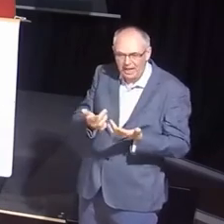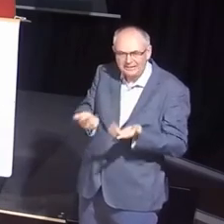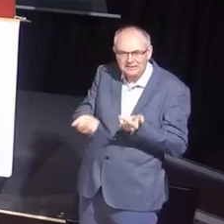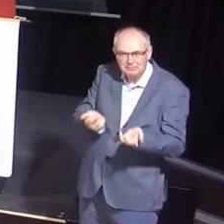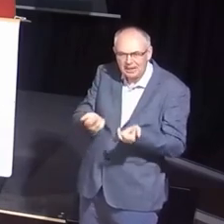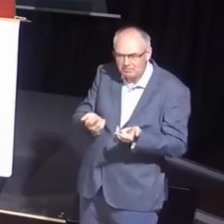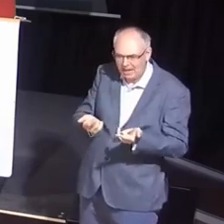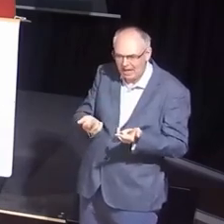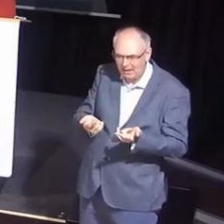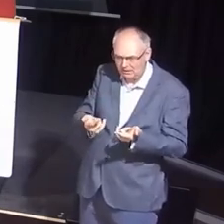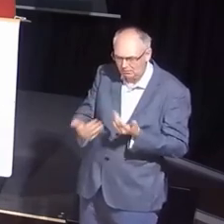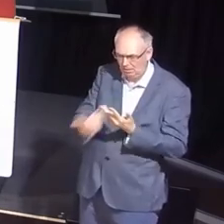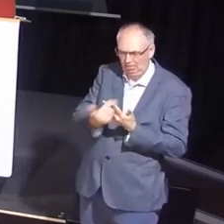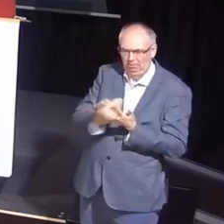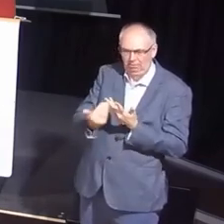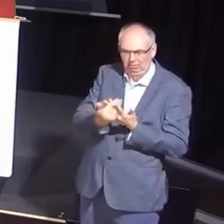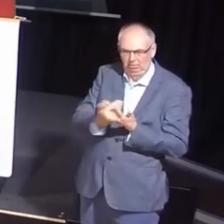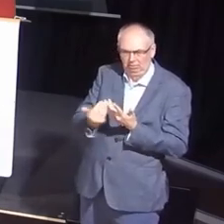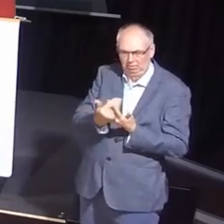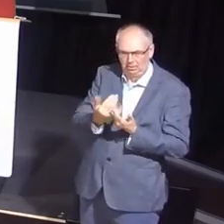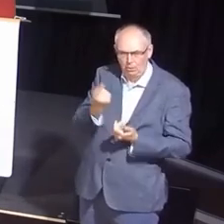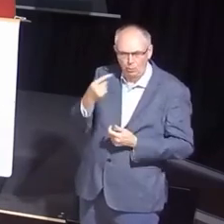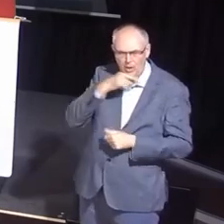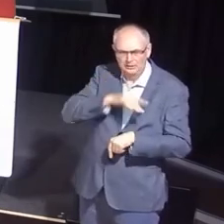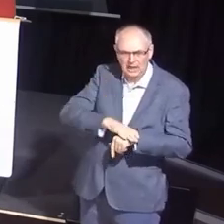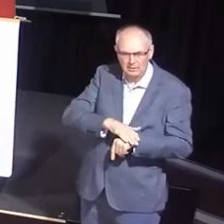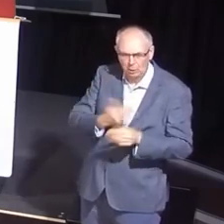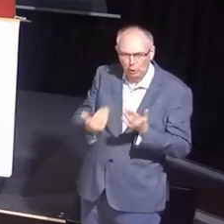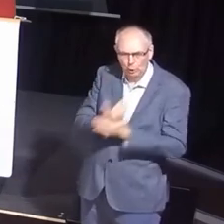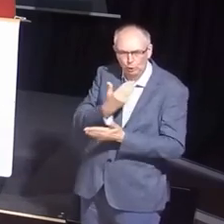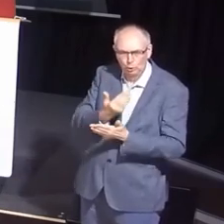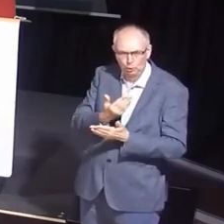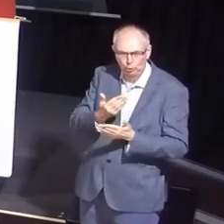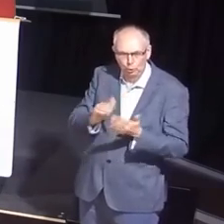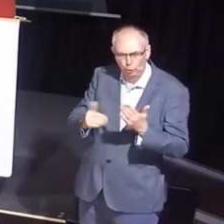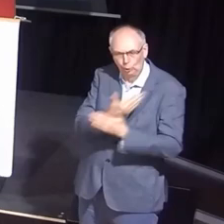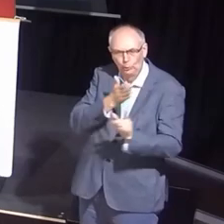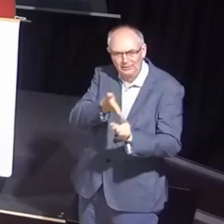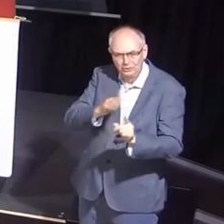me about 100 times with a new mission all the time. Like,